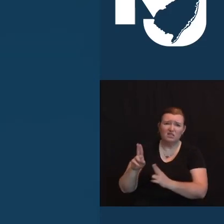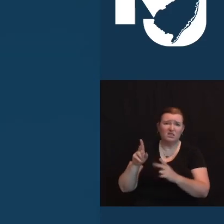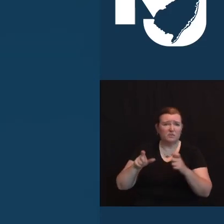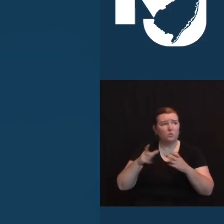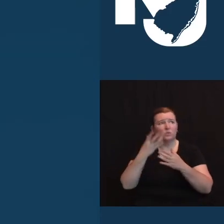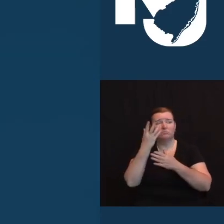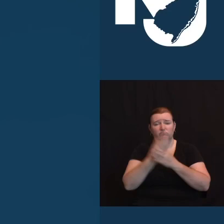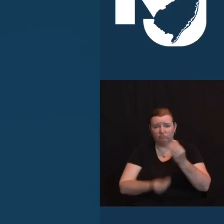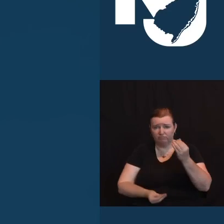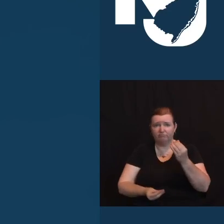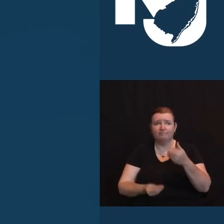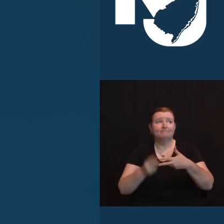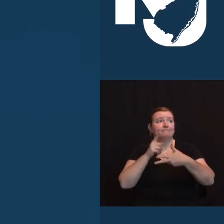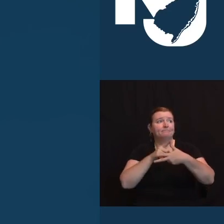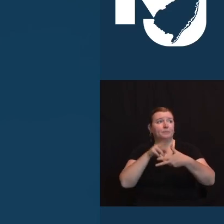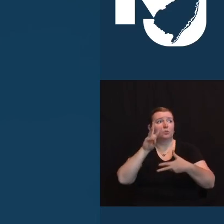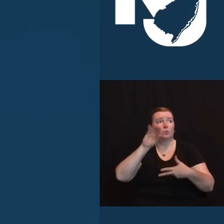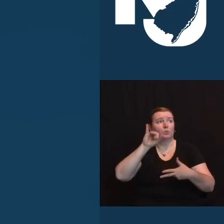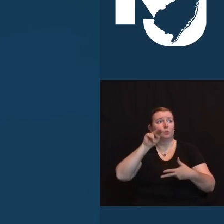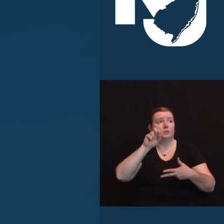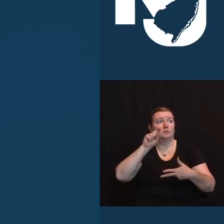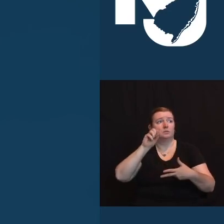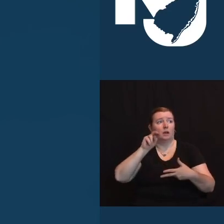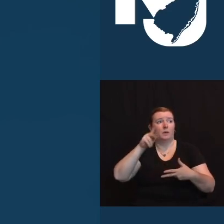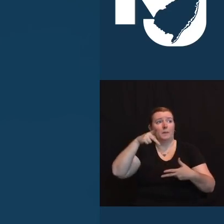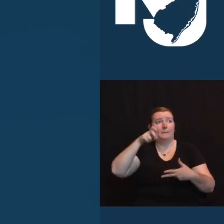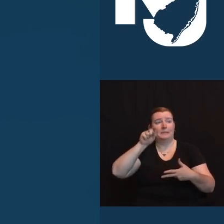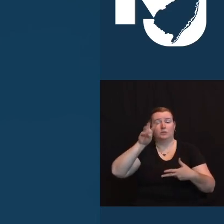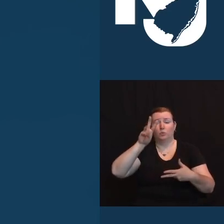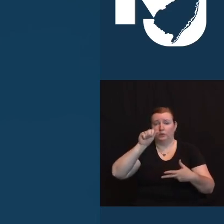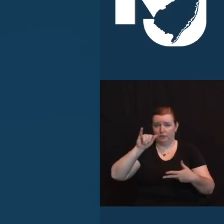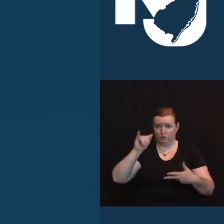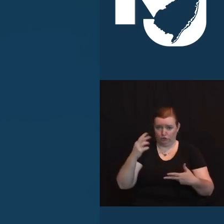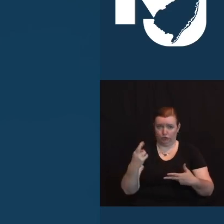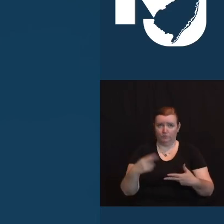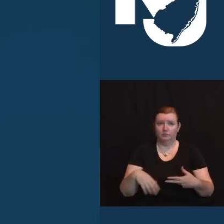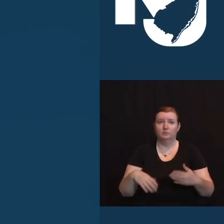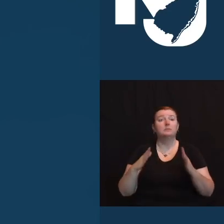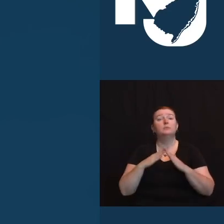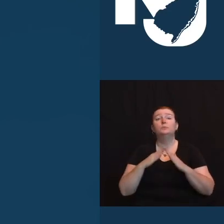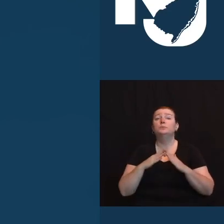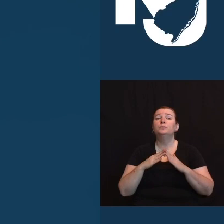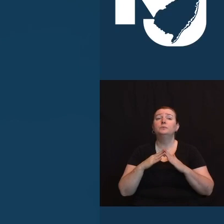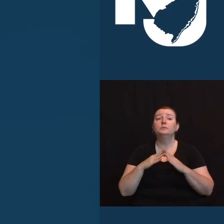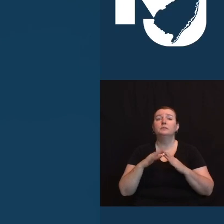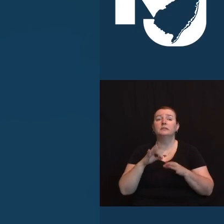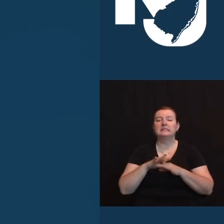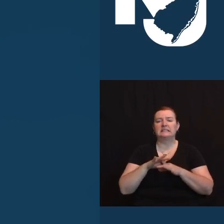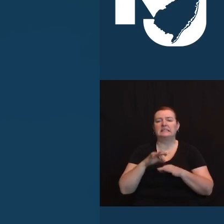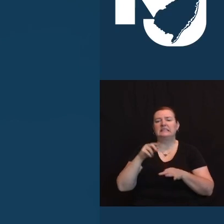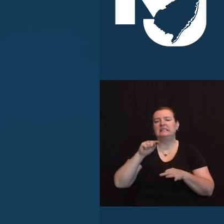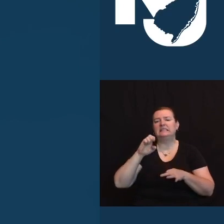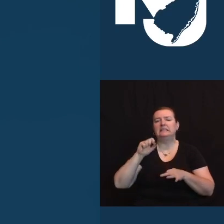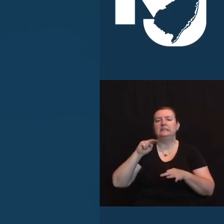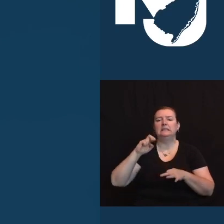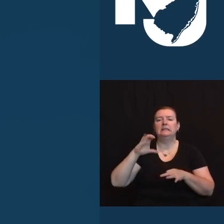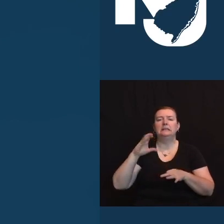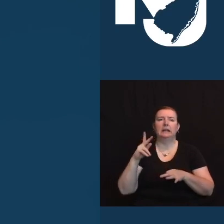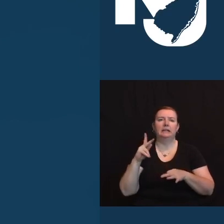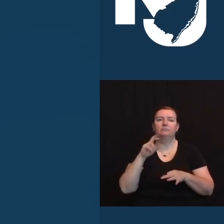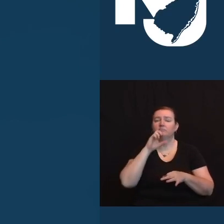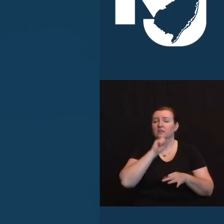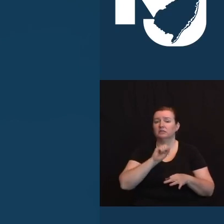remembering Winston Petway Jr. of Teaneck, and he was 76 years old. Winston was born and raised in Mobile, Alabama, and